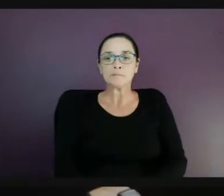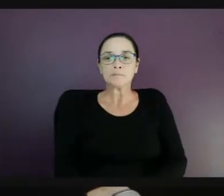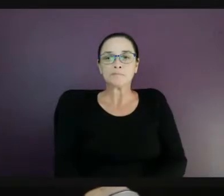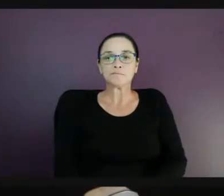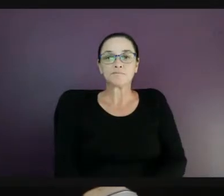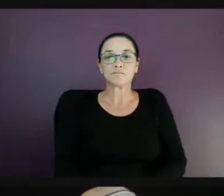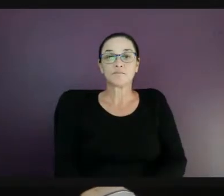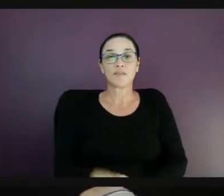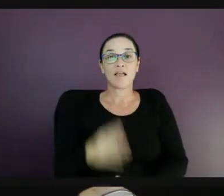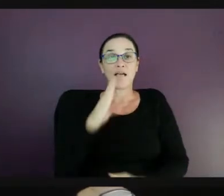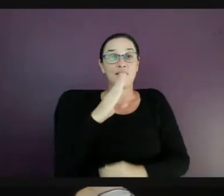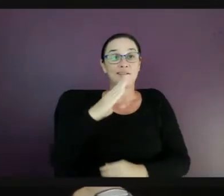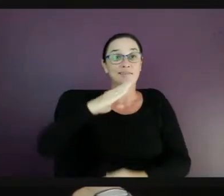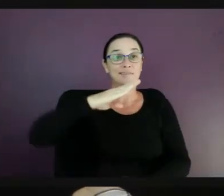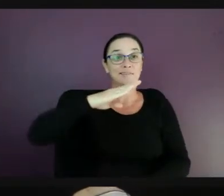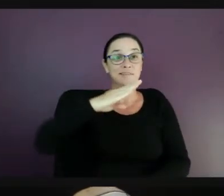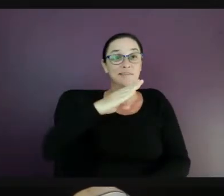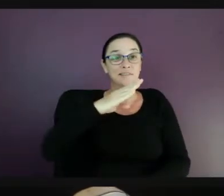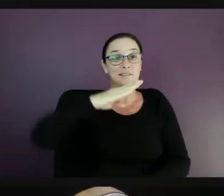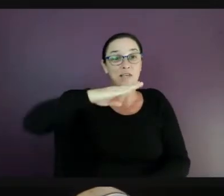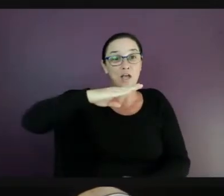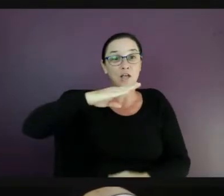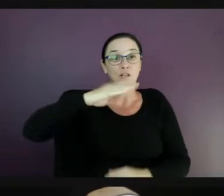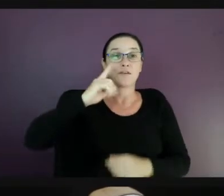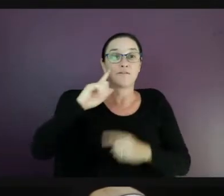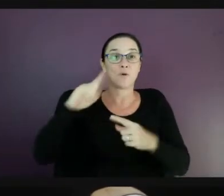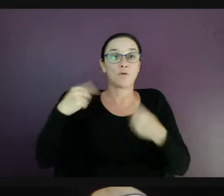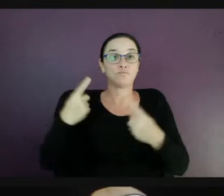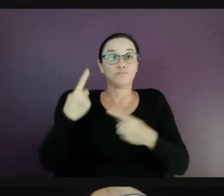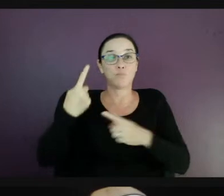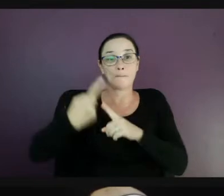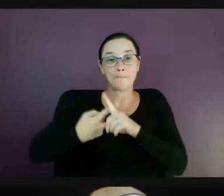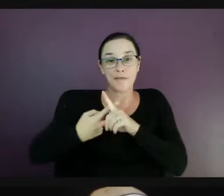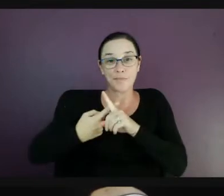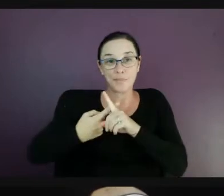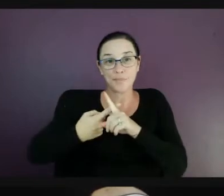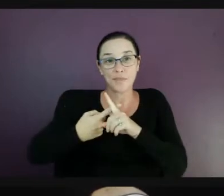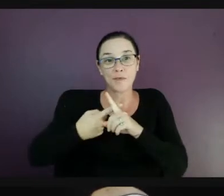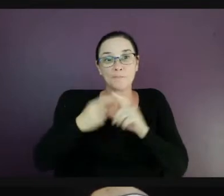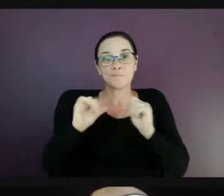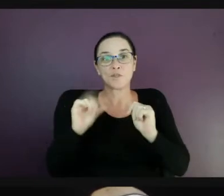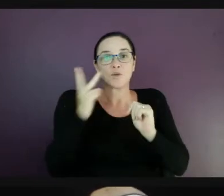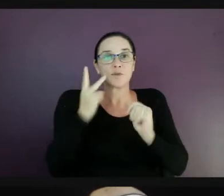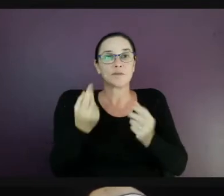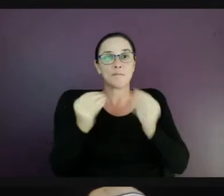Tilt for the last month over the summit. Similar story. You see more of these deflation inflation